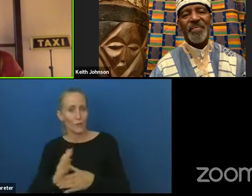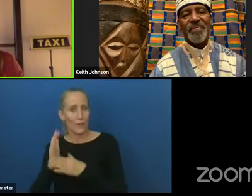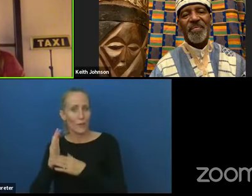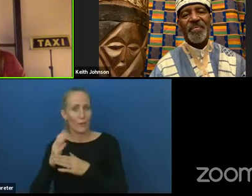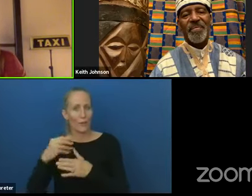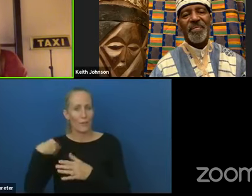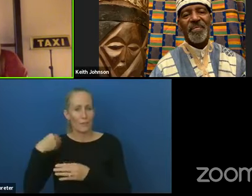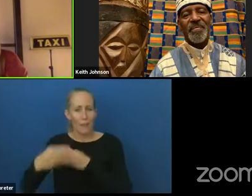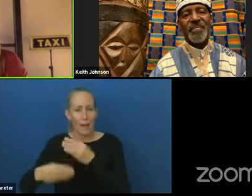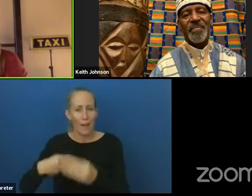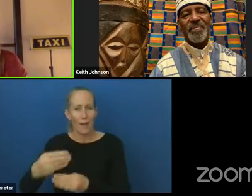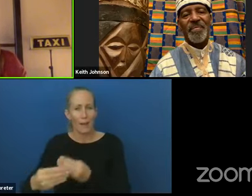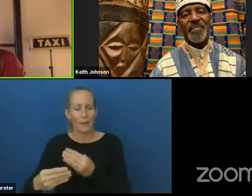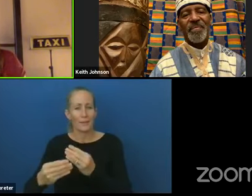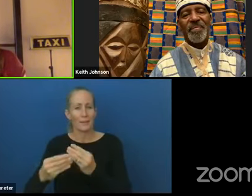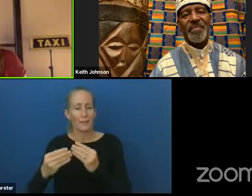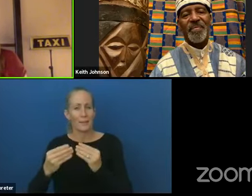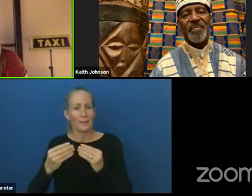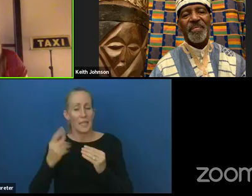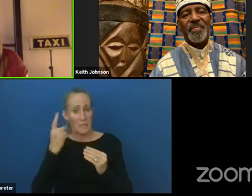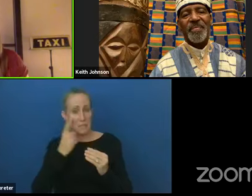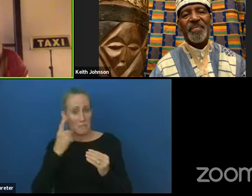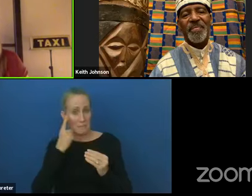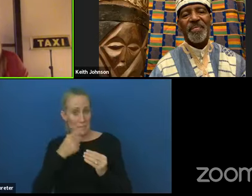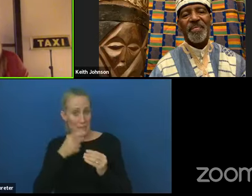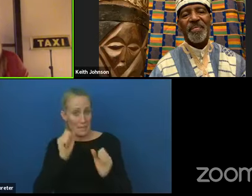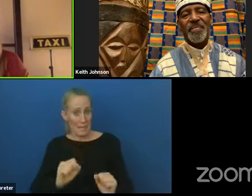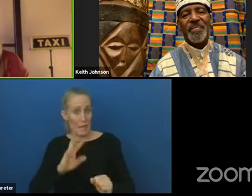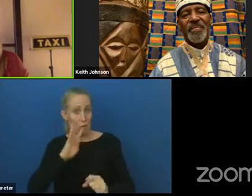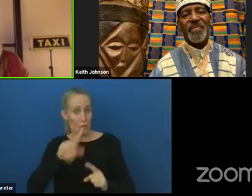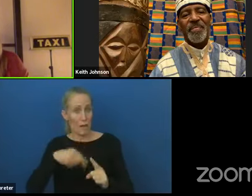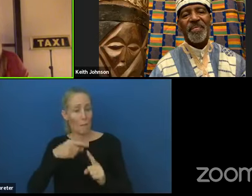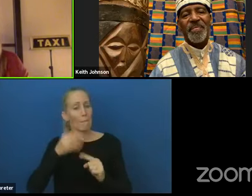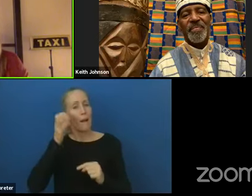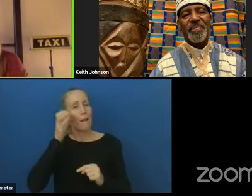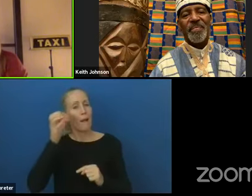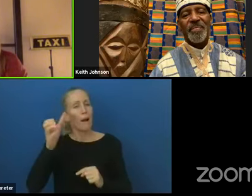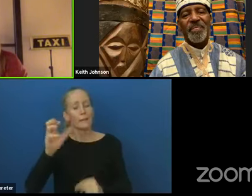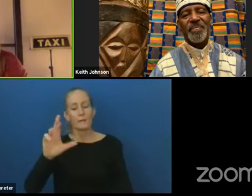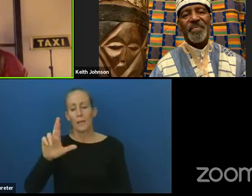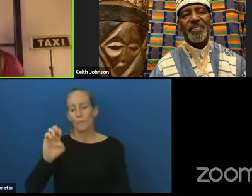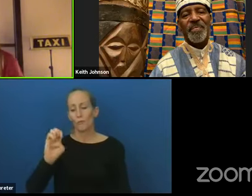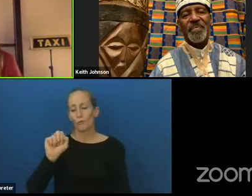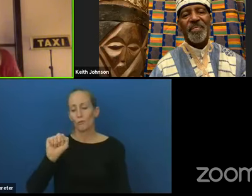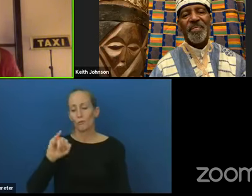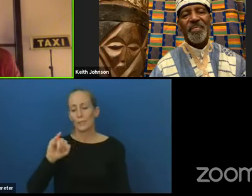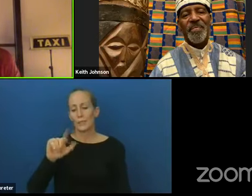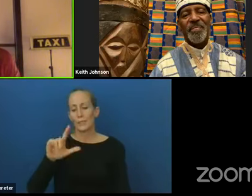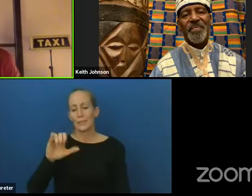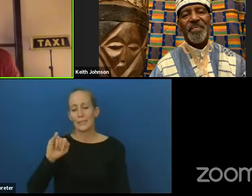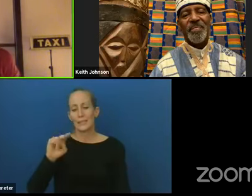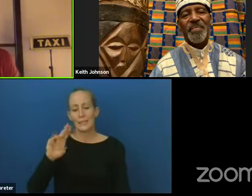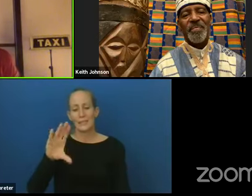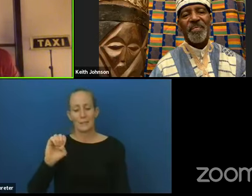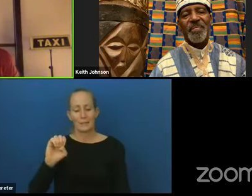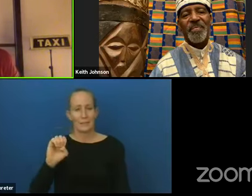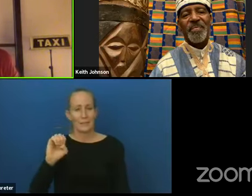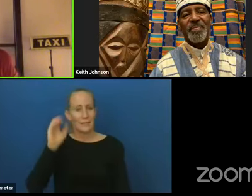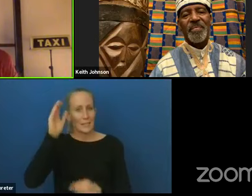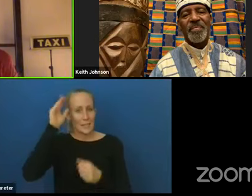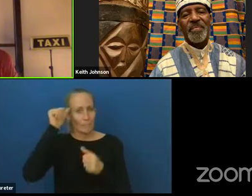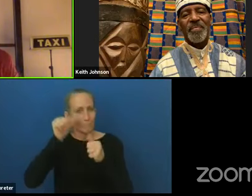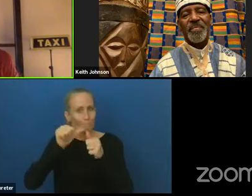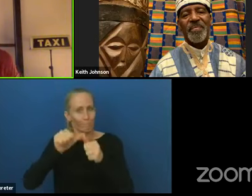bit about the idea of resiliency and how these things have been